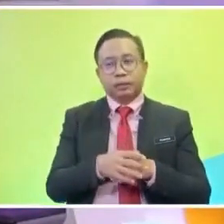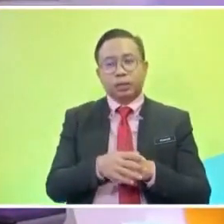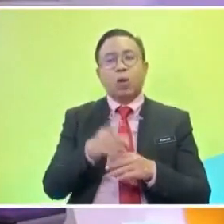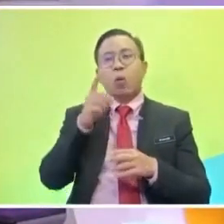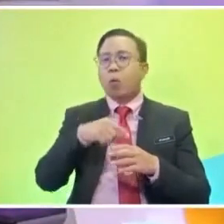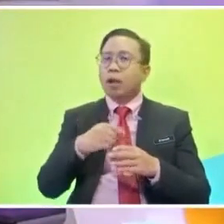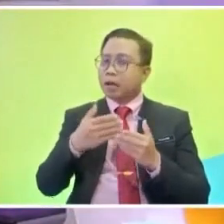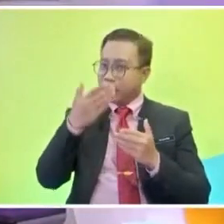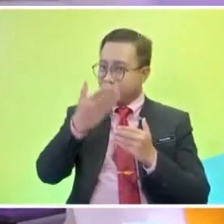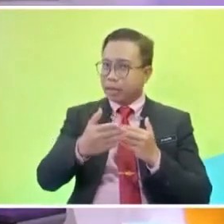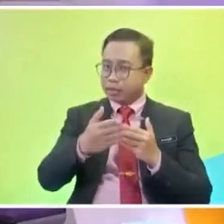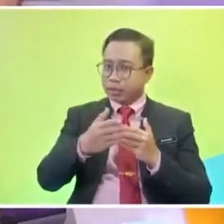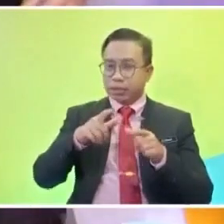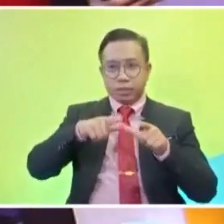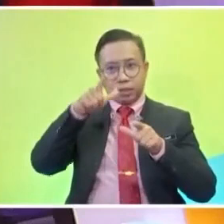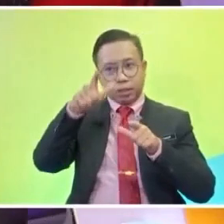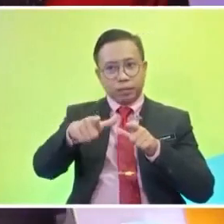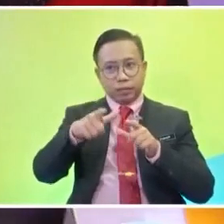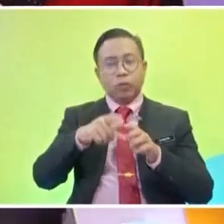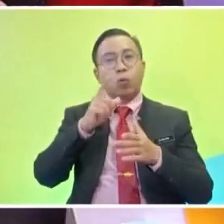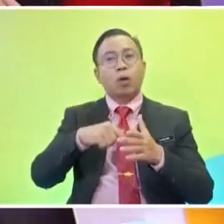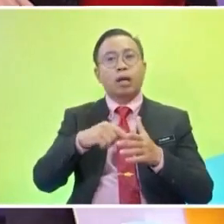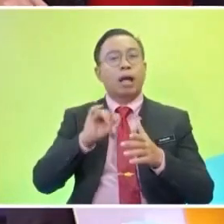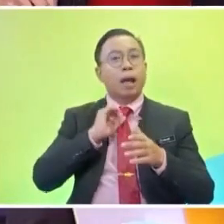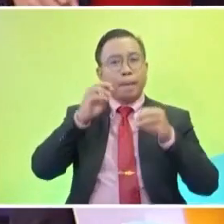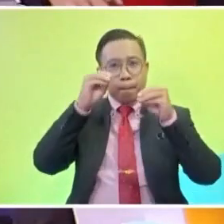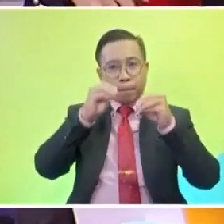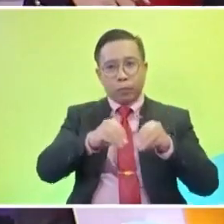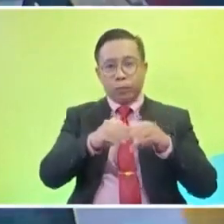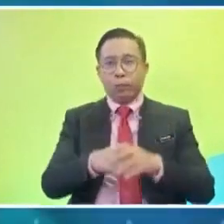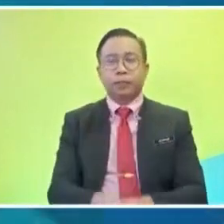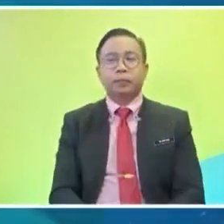what about the next step? The pasta is dried. What should I put there, Iris?